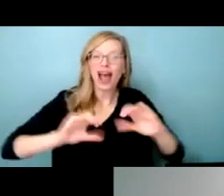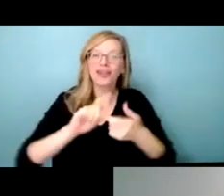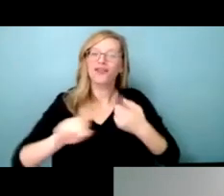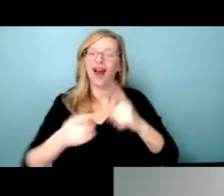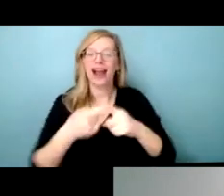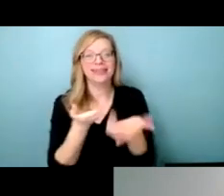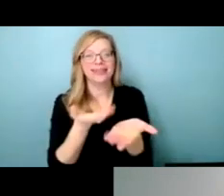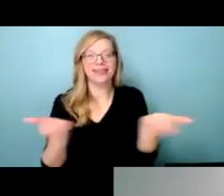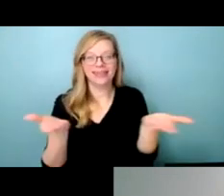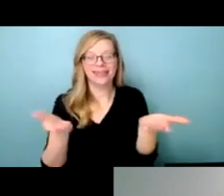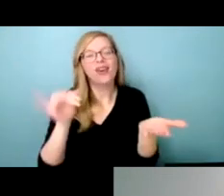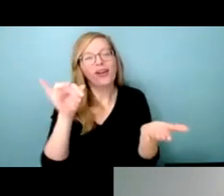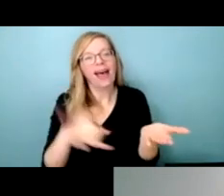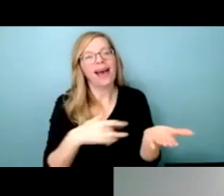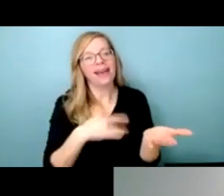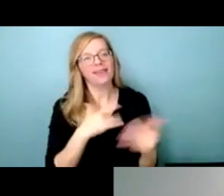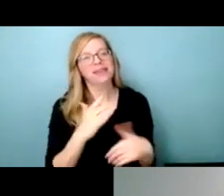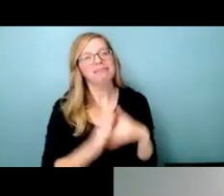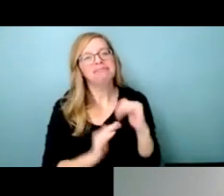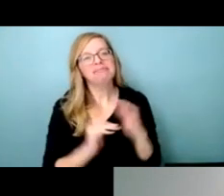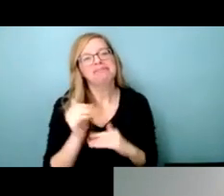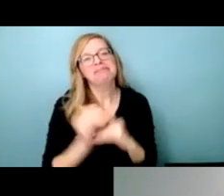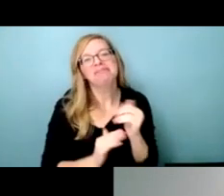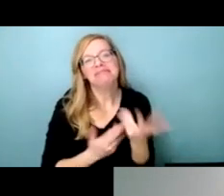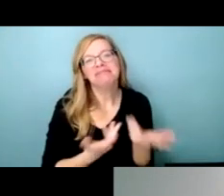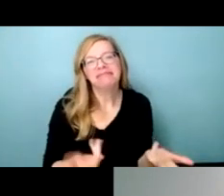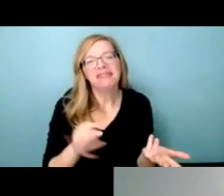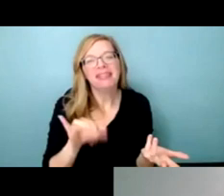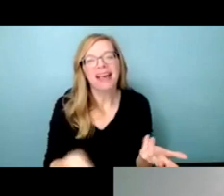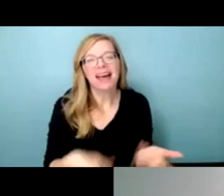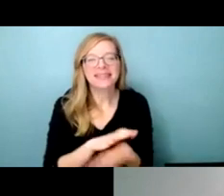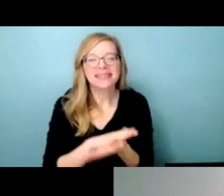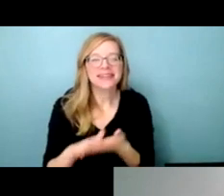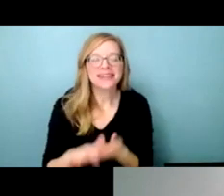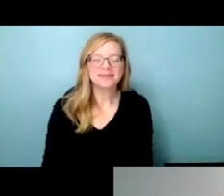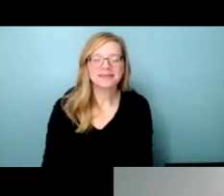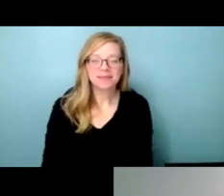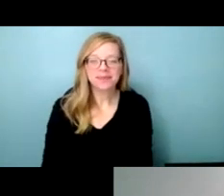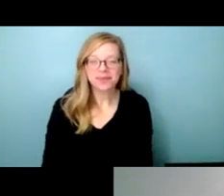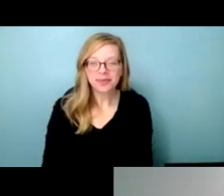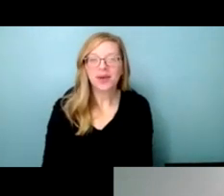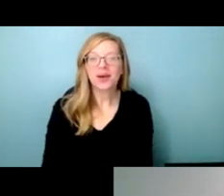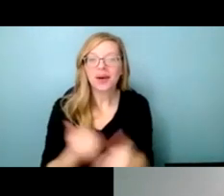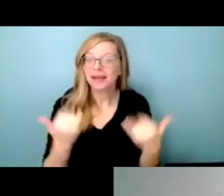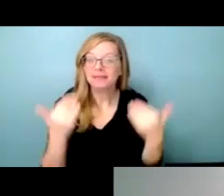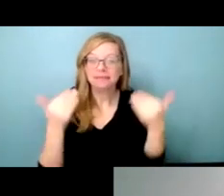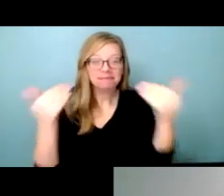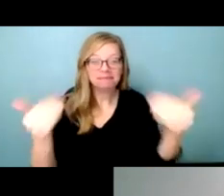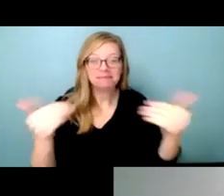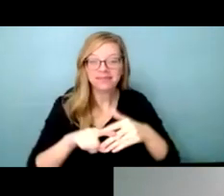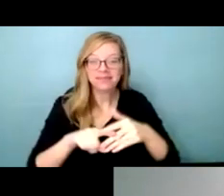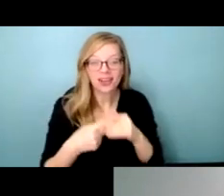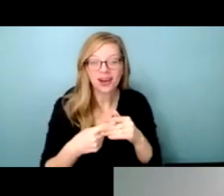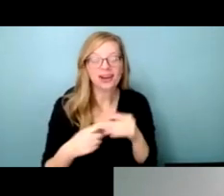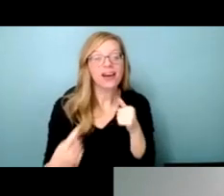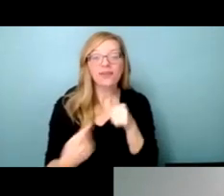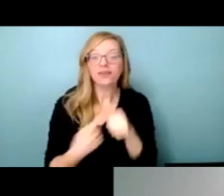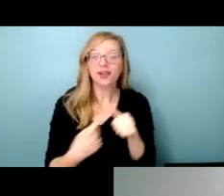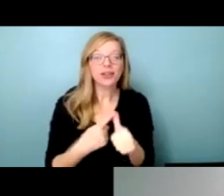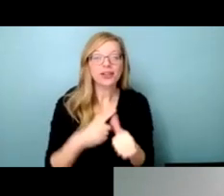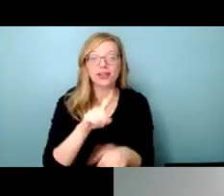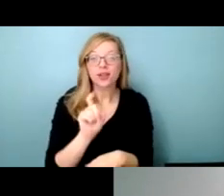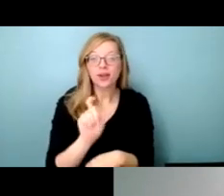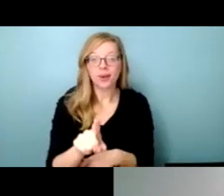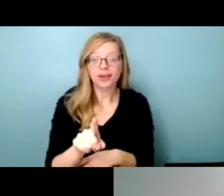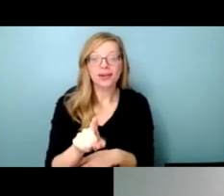comfort of the Zoom. So I just have to say that. So yeah, let's dive in. So the first question I have is, we really